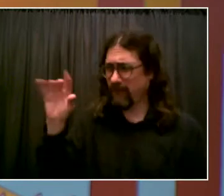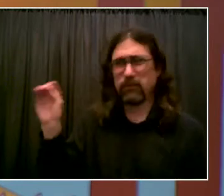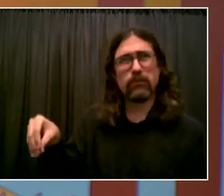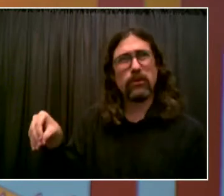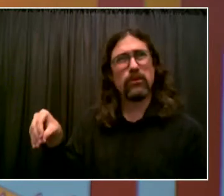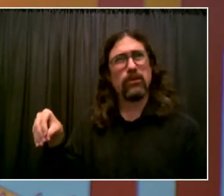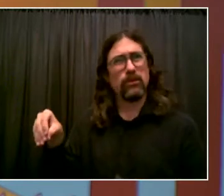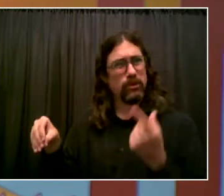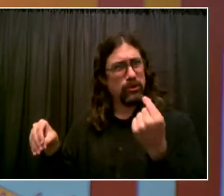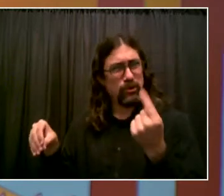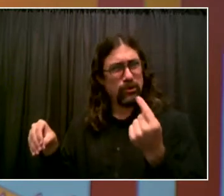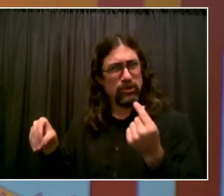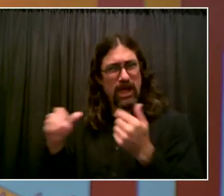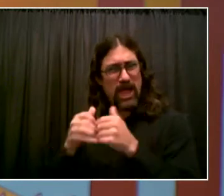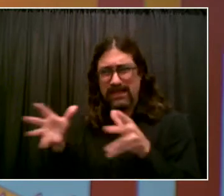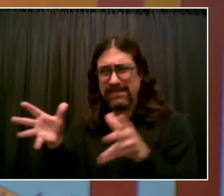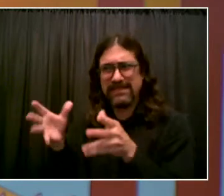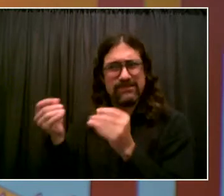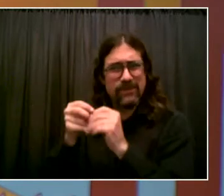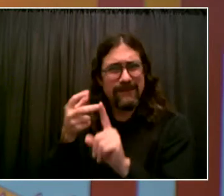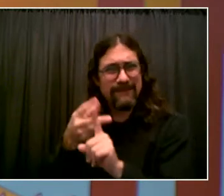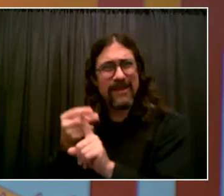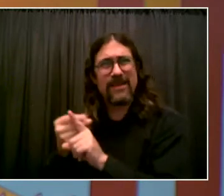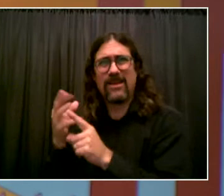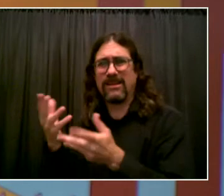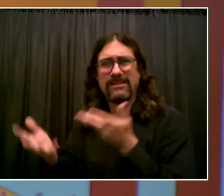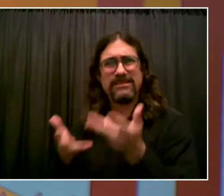few applications for those exemptions so far.